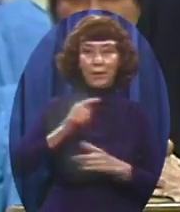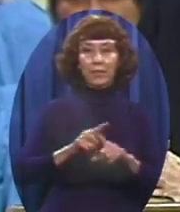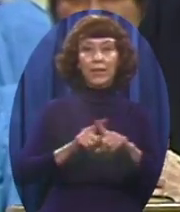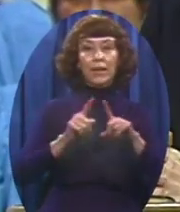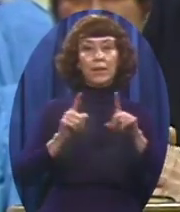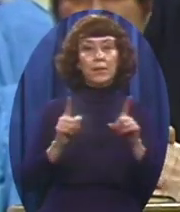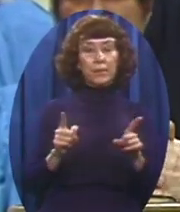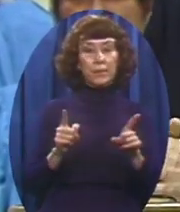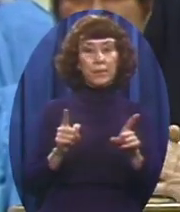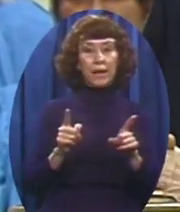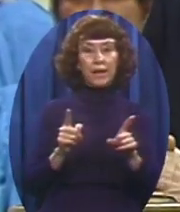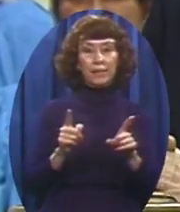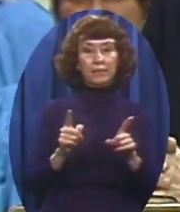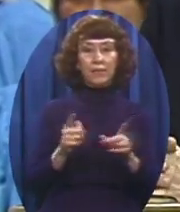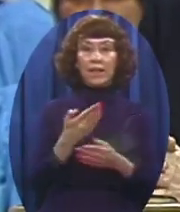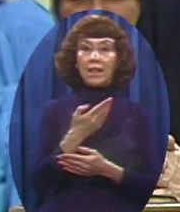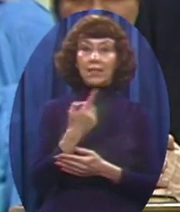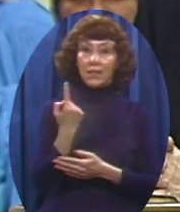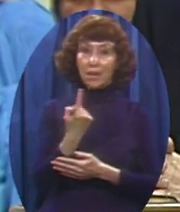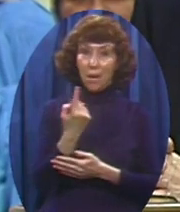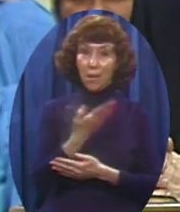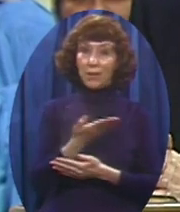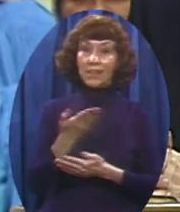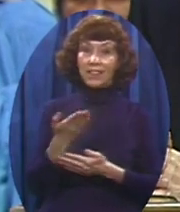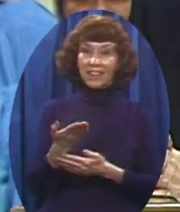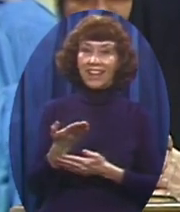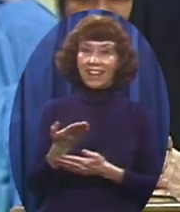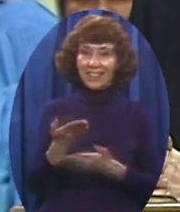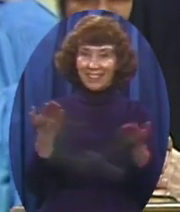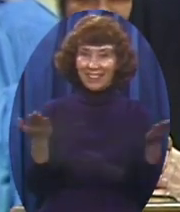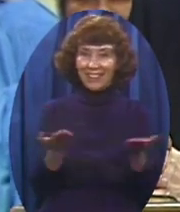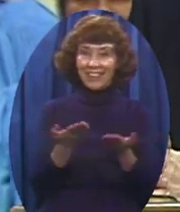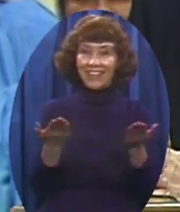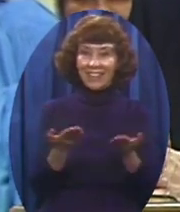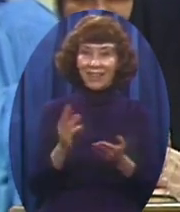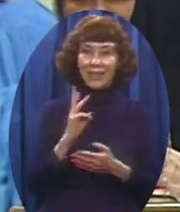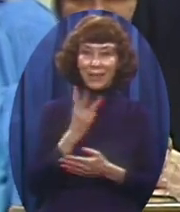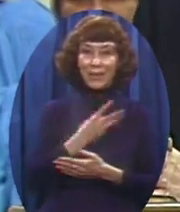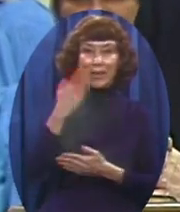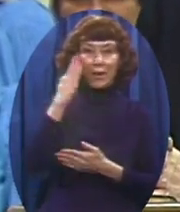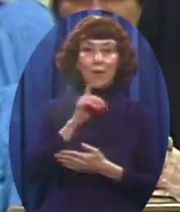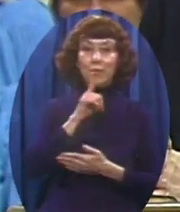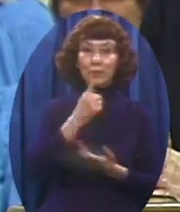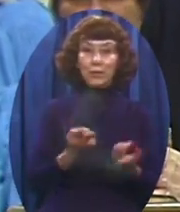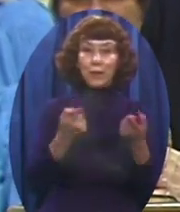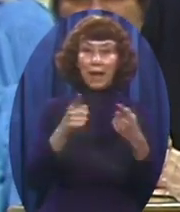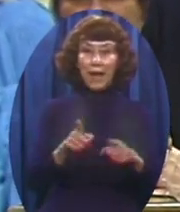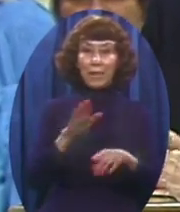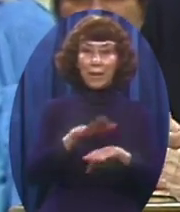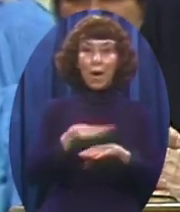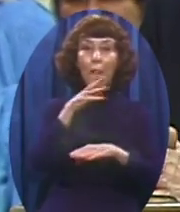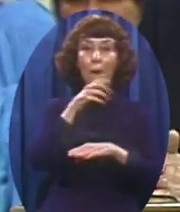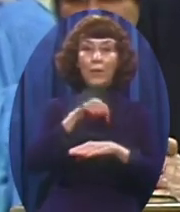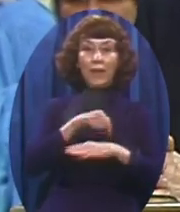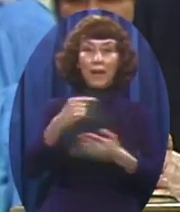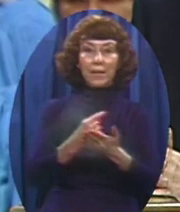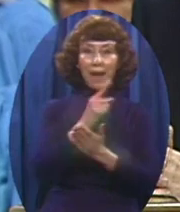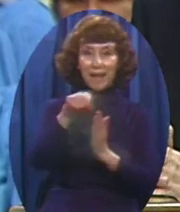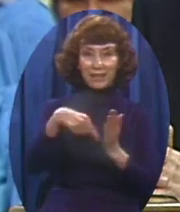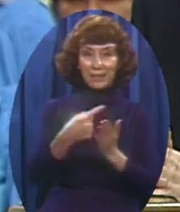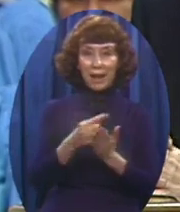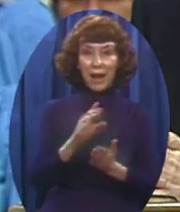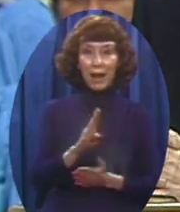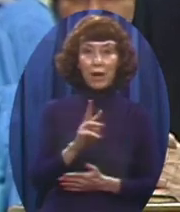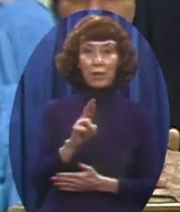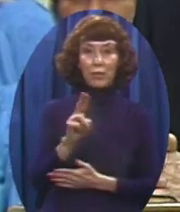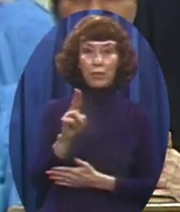that the only thing predictable about the Old Time Gospel Hour is that it's so unpredictable. And he is the only director in the